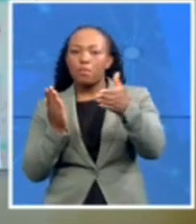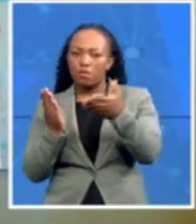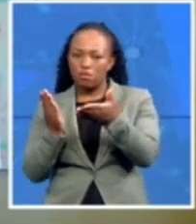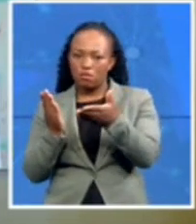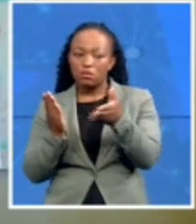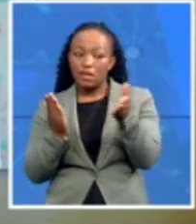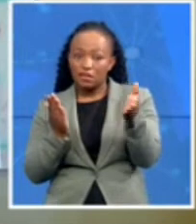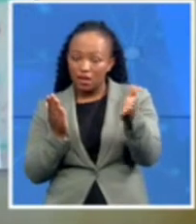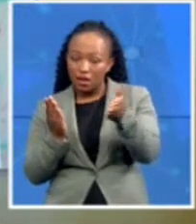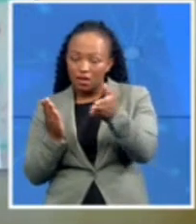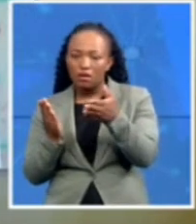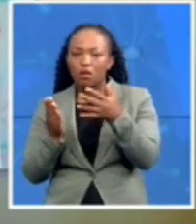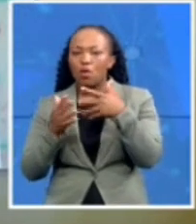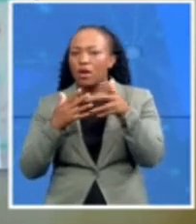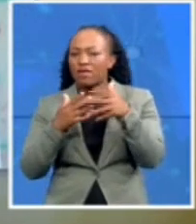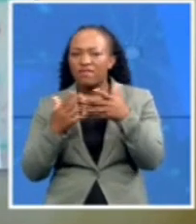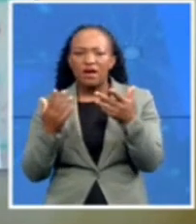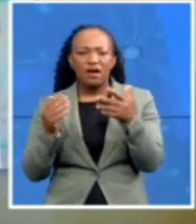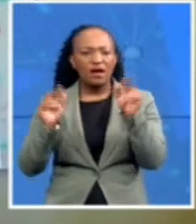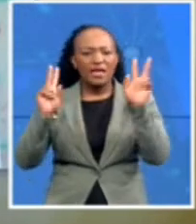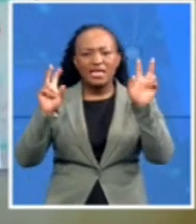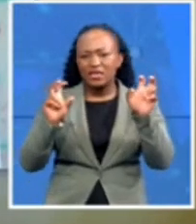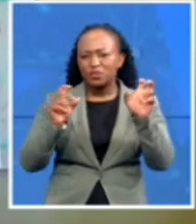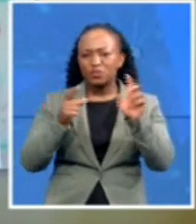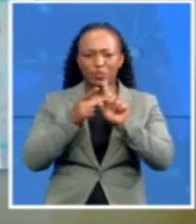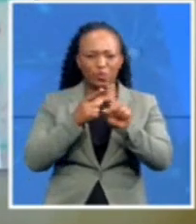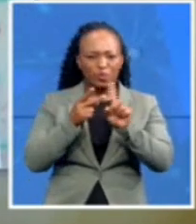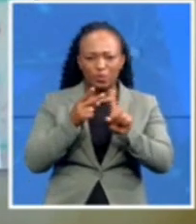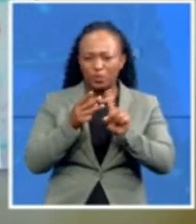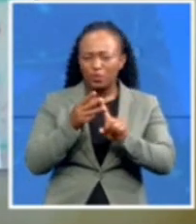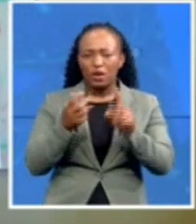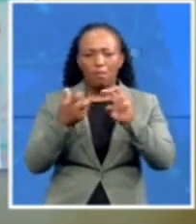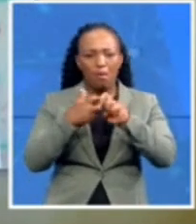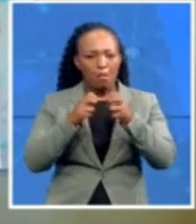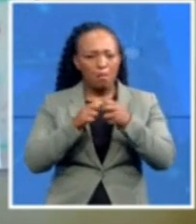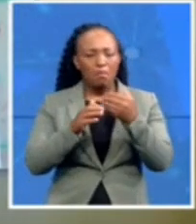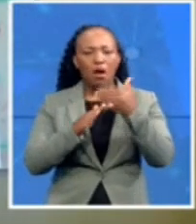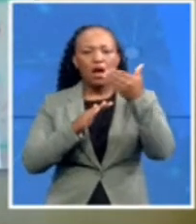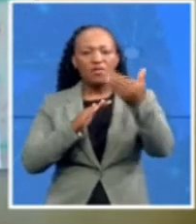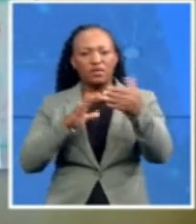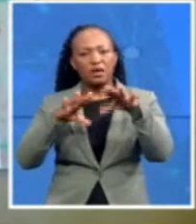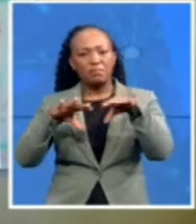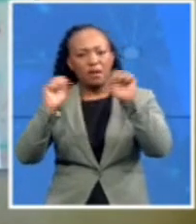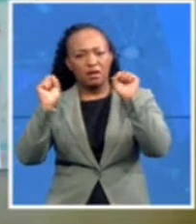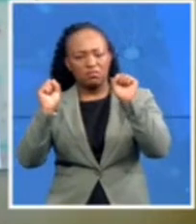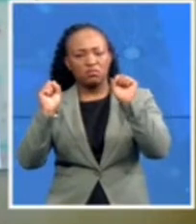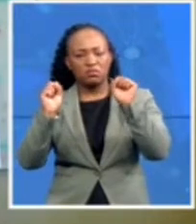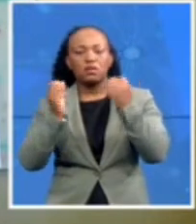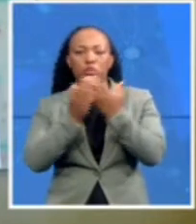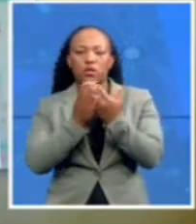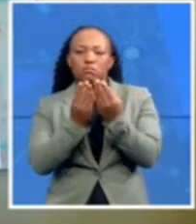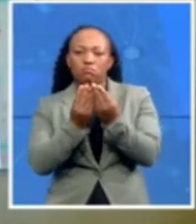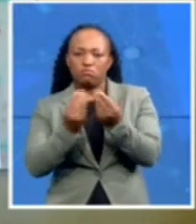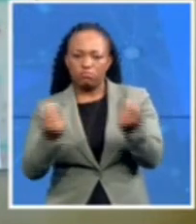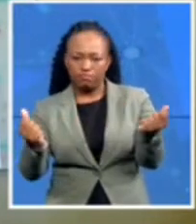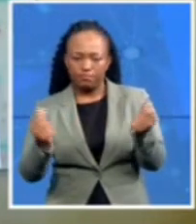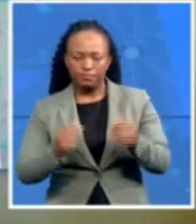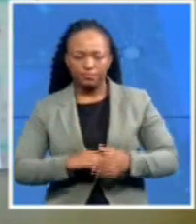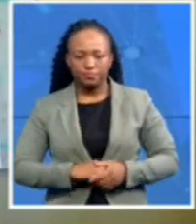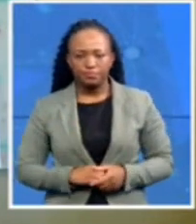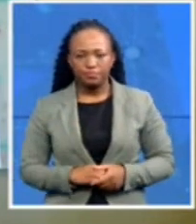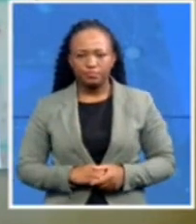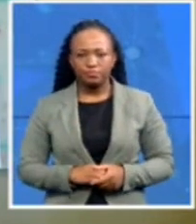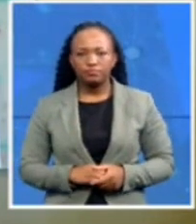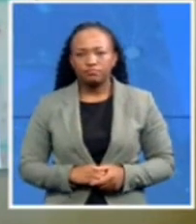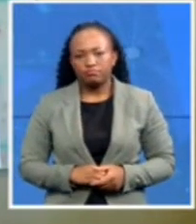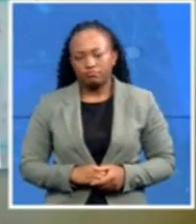issues that come post load shedding, that those get attended to promptly. So, Mr. Manchacha, that is the update in as far